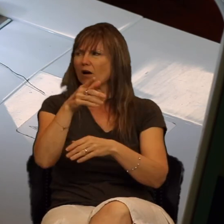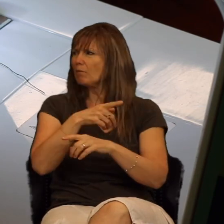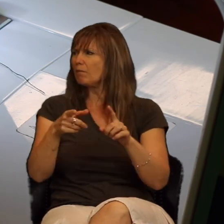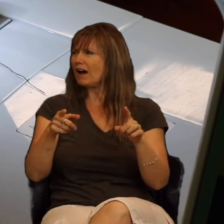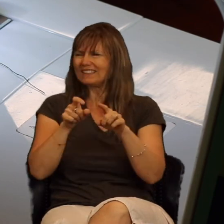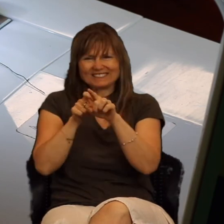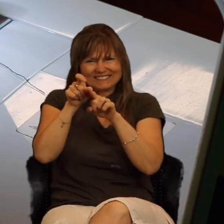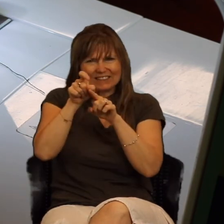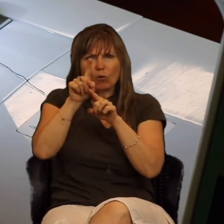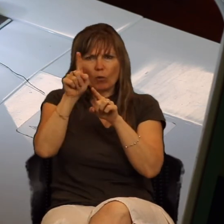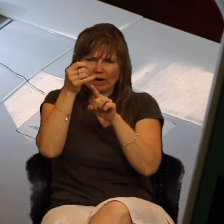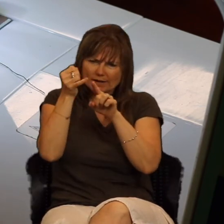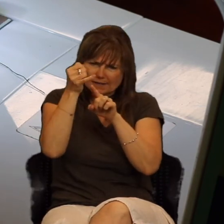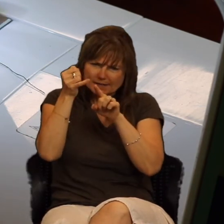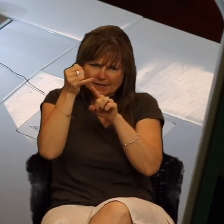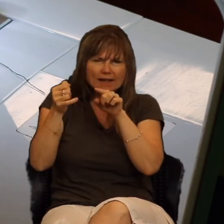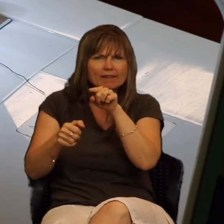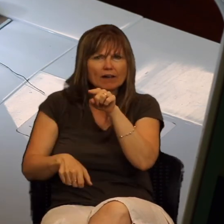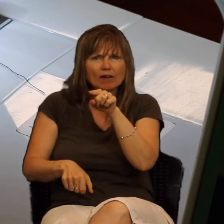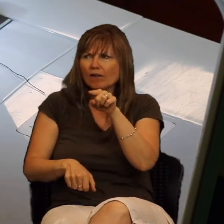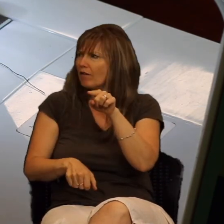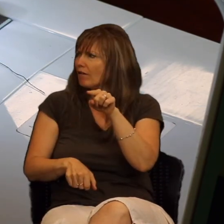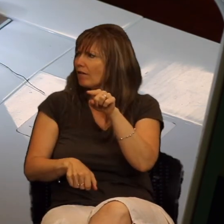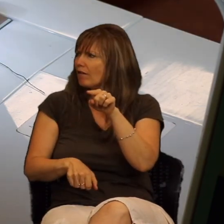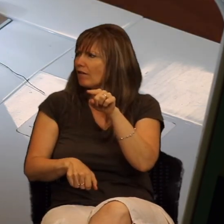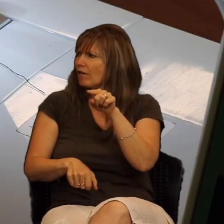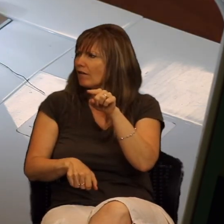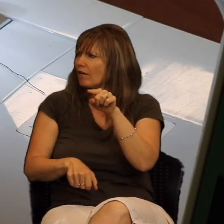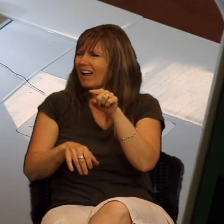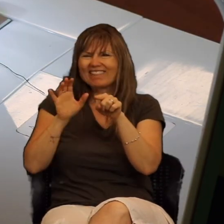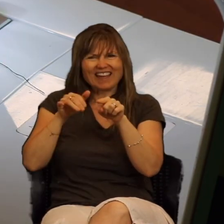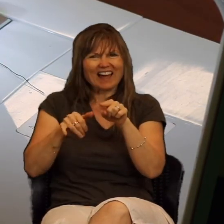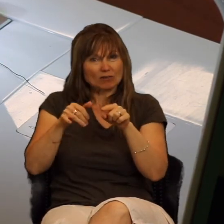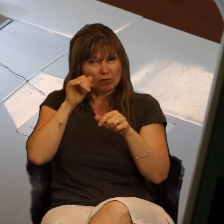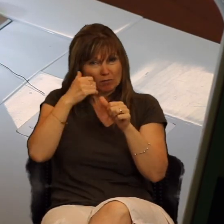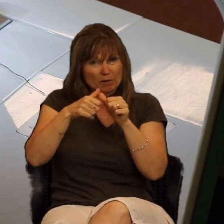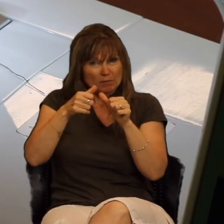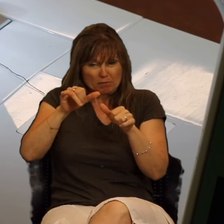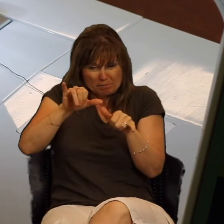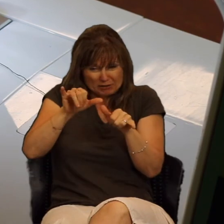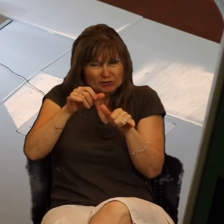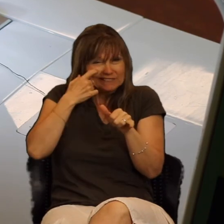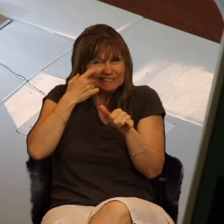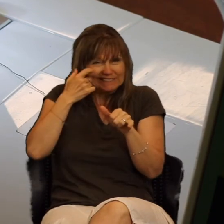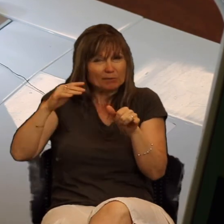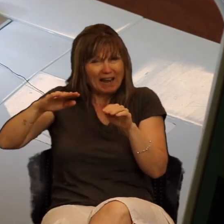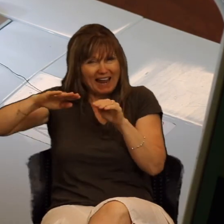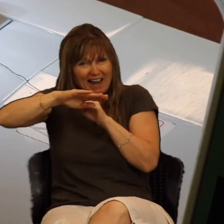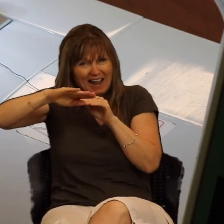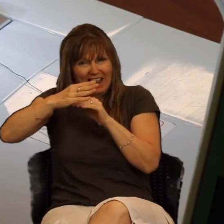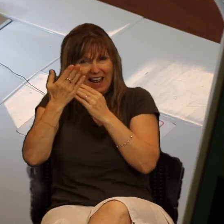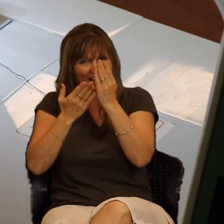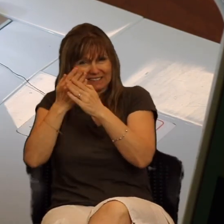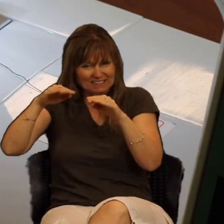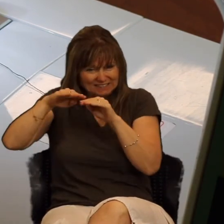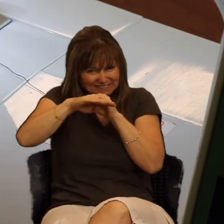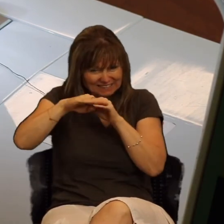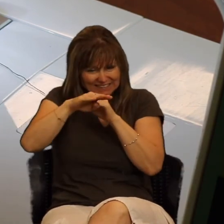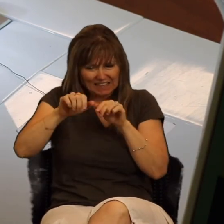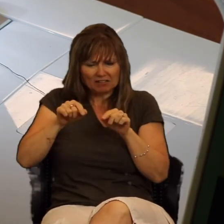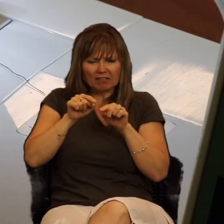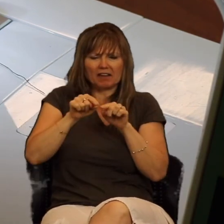that mark that we, oh, where is it? Right there, that mark that we just marked. And then we're actually going to go